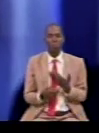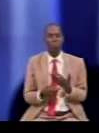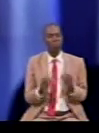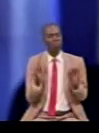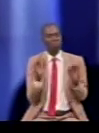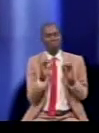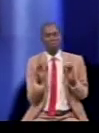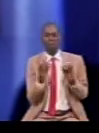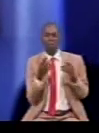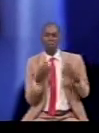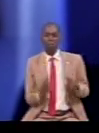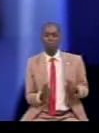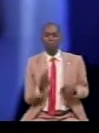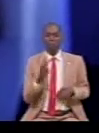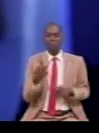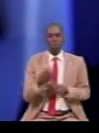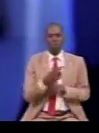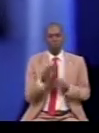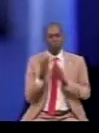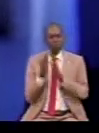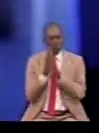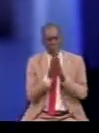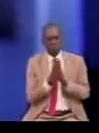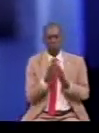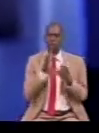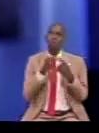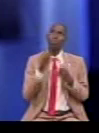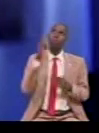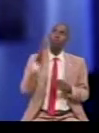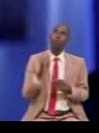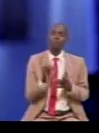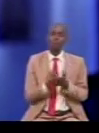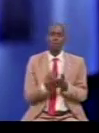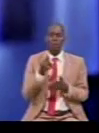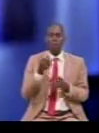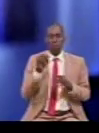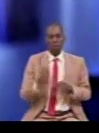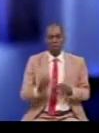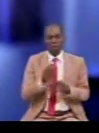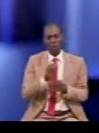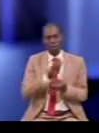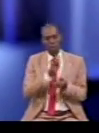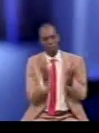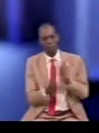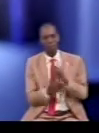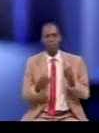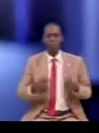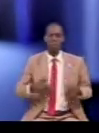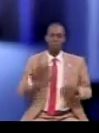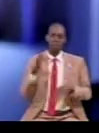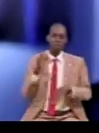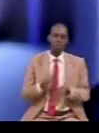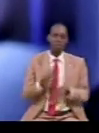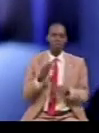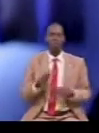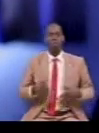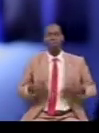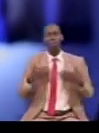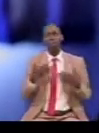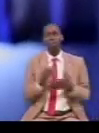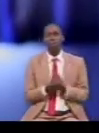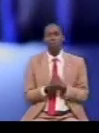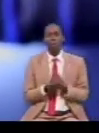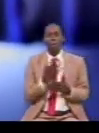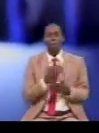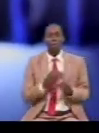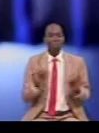happened. The second day I prayed, I told God, I need a visitation. I need a change of life. I need a touch of life. And